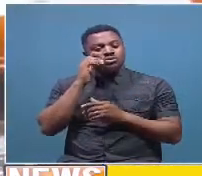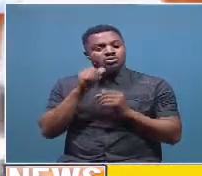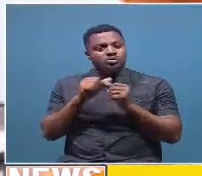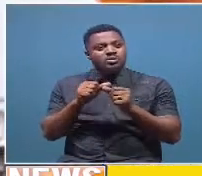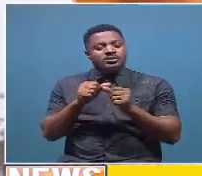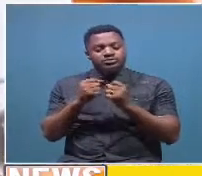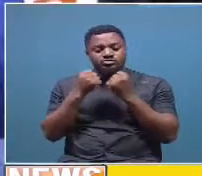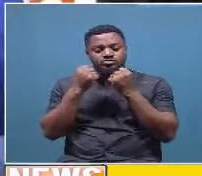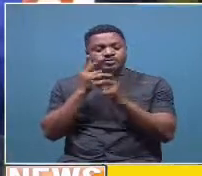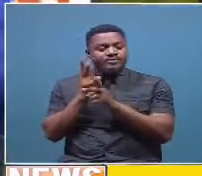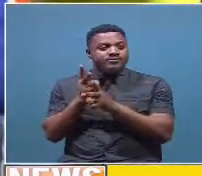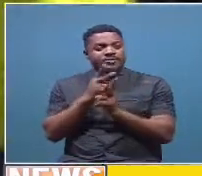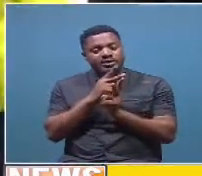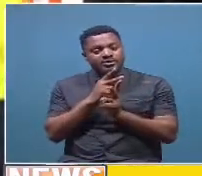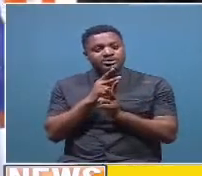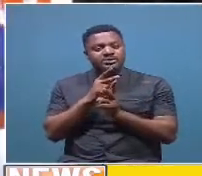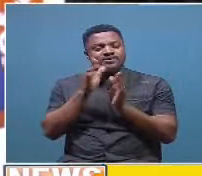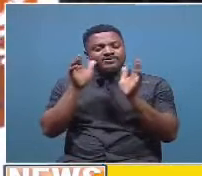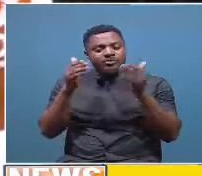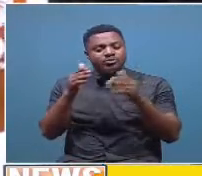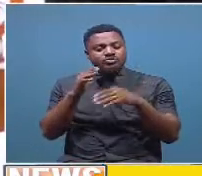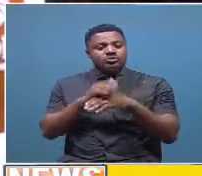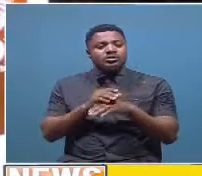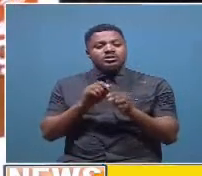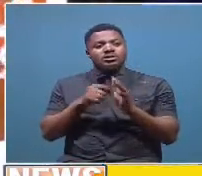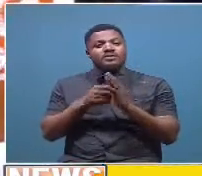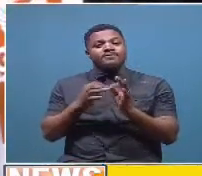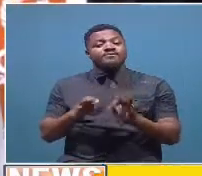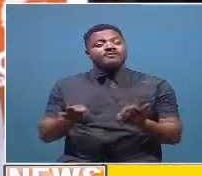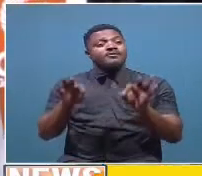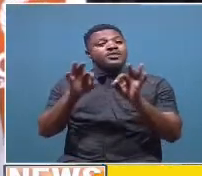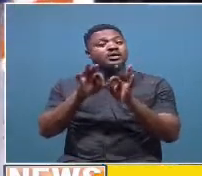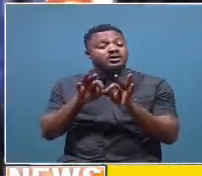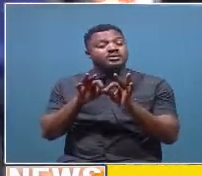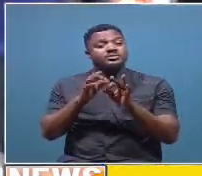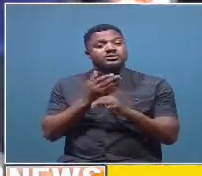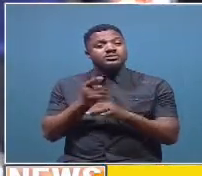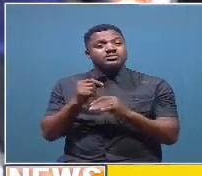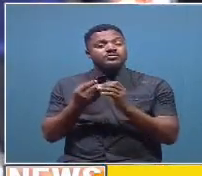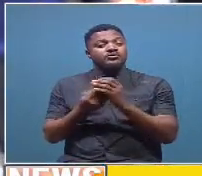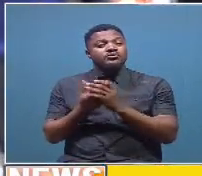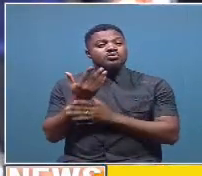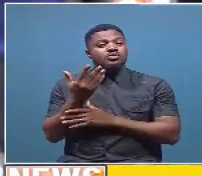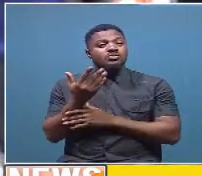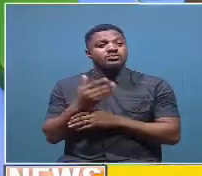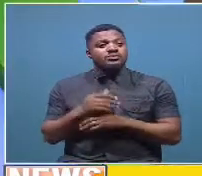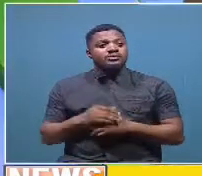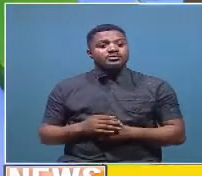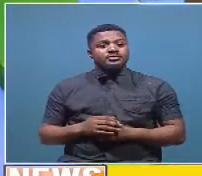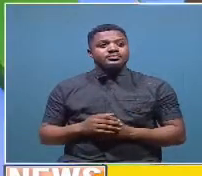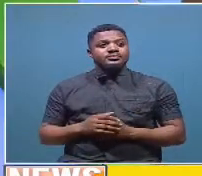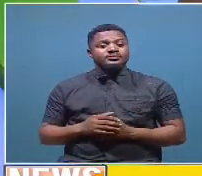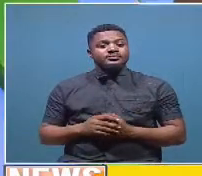remains vigilant, diligent and focused on the key value drivers of growth.